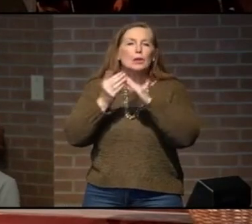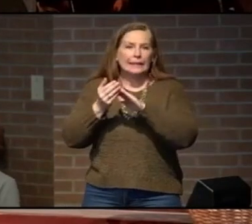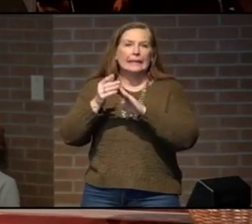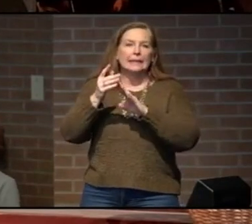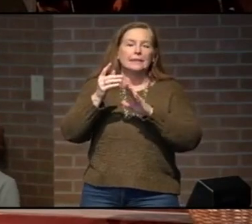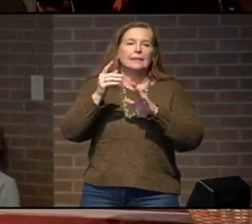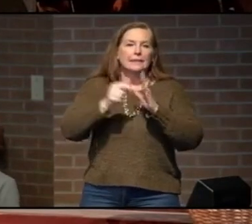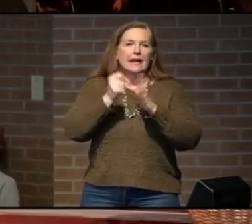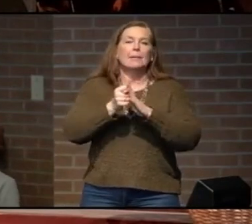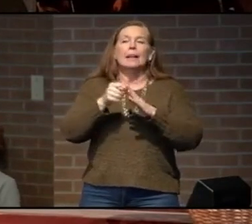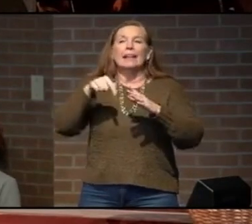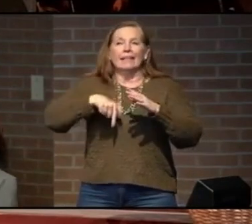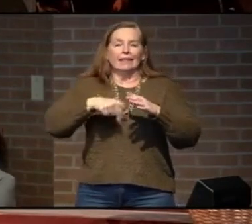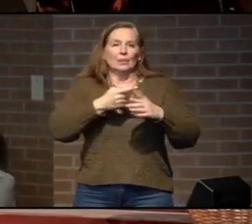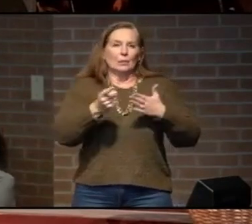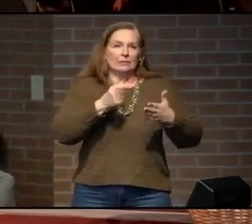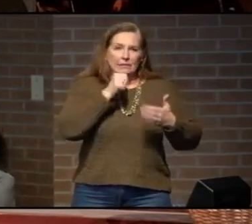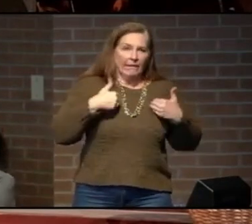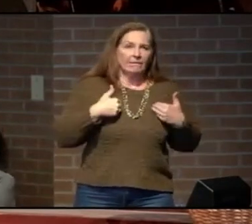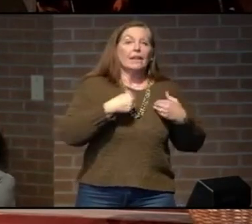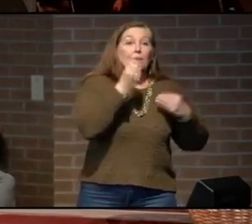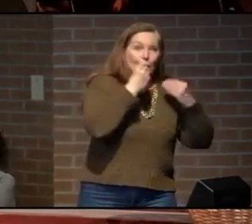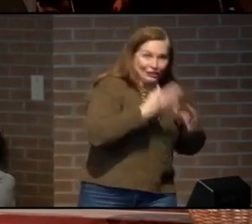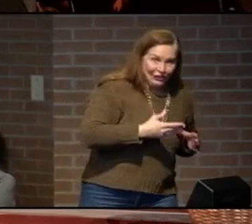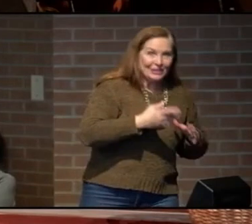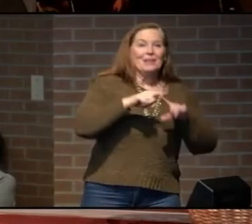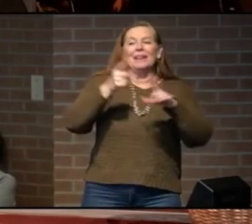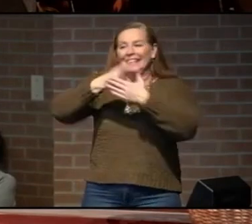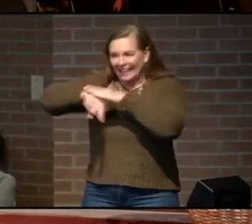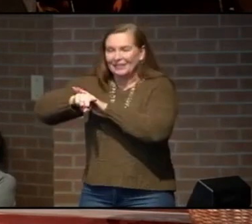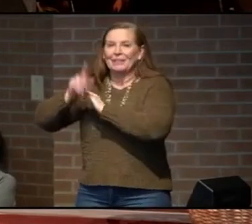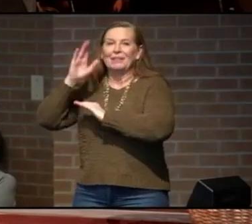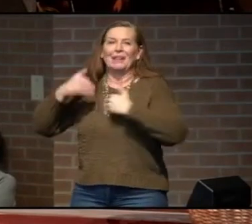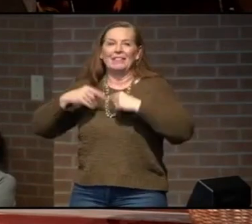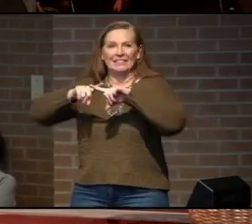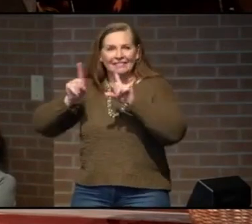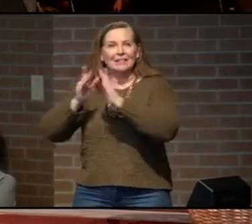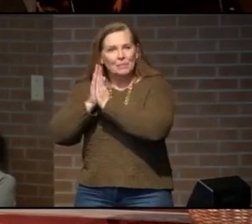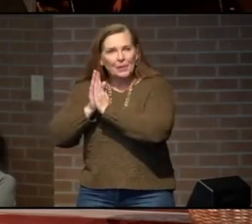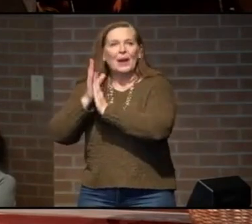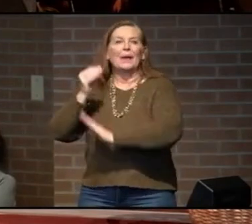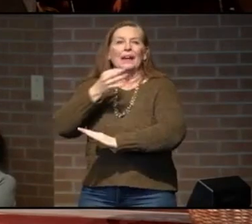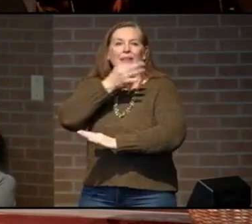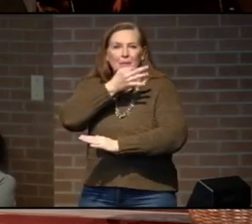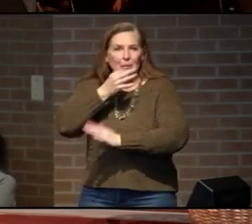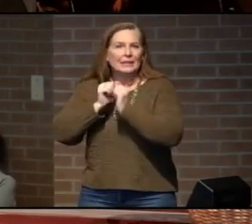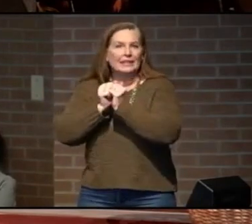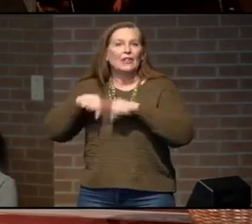be awesome. But next week, we'll have a different kind of meal. We'll have prayer and communion together in the chapel during community time.